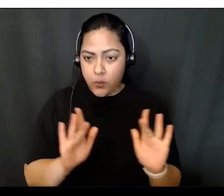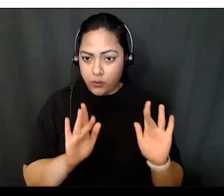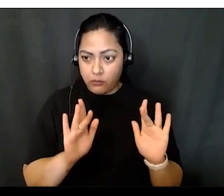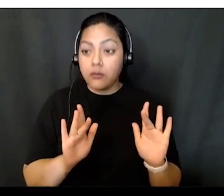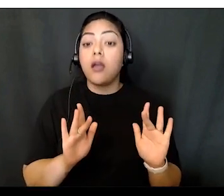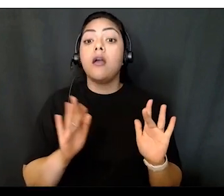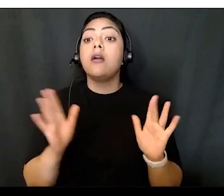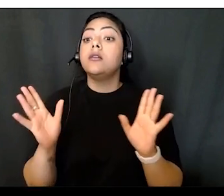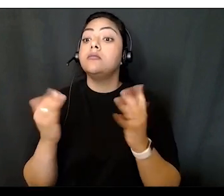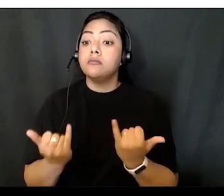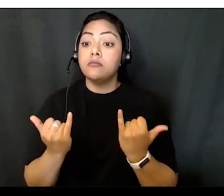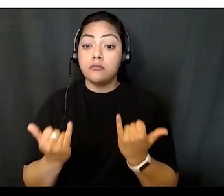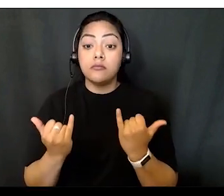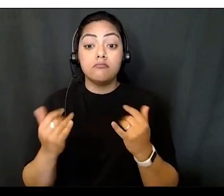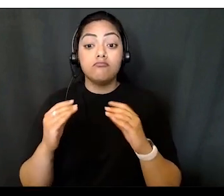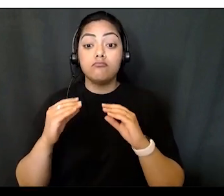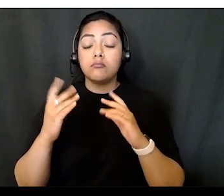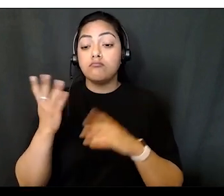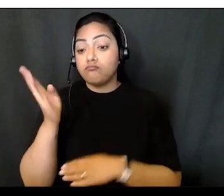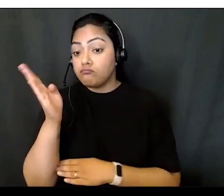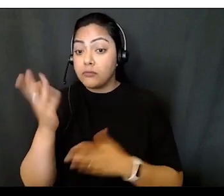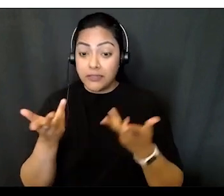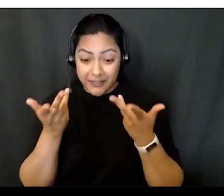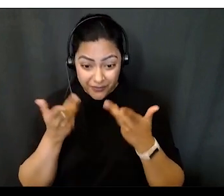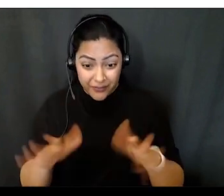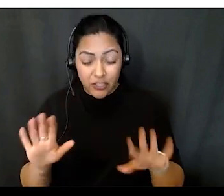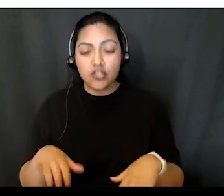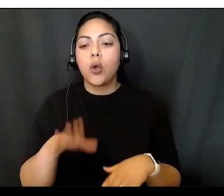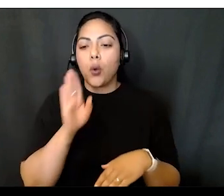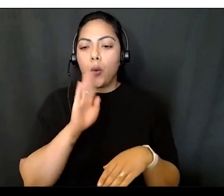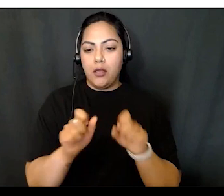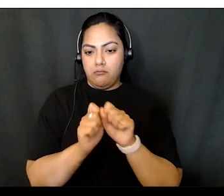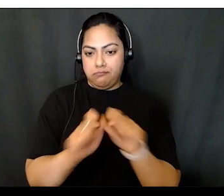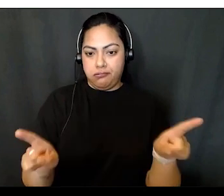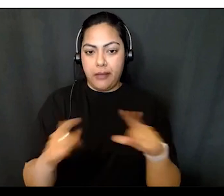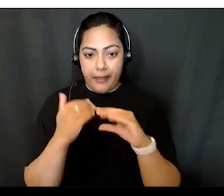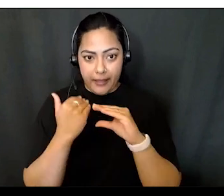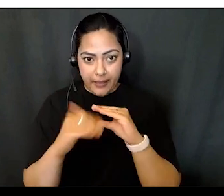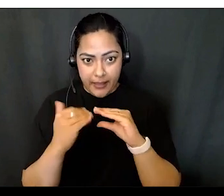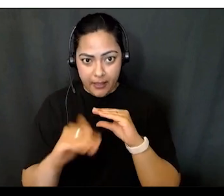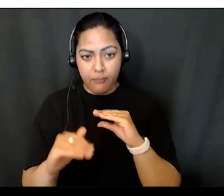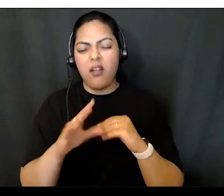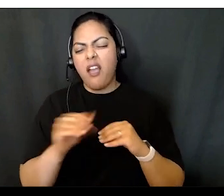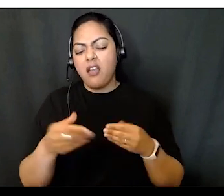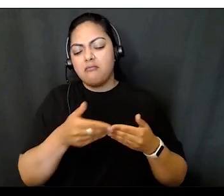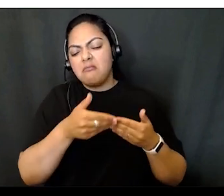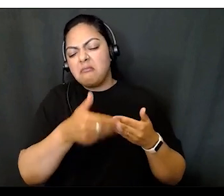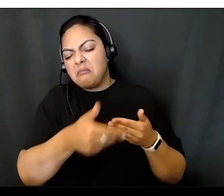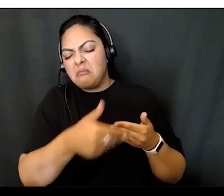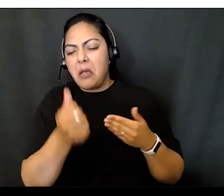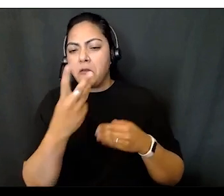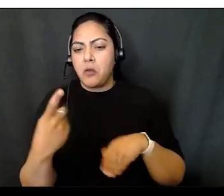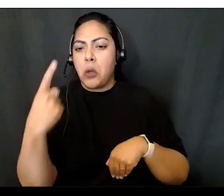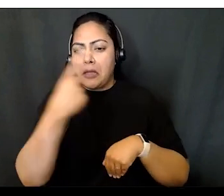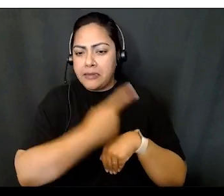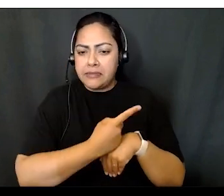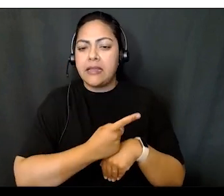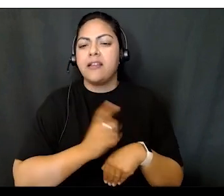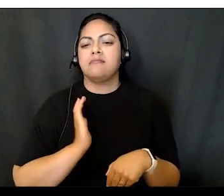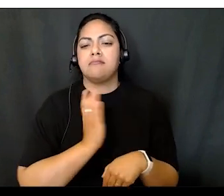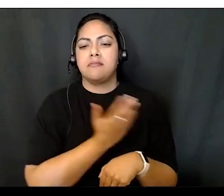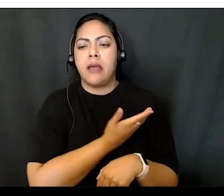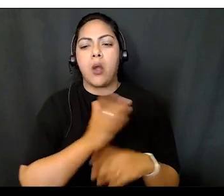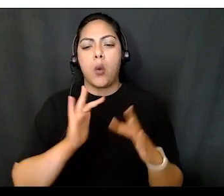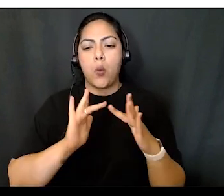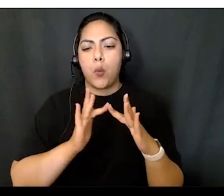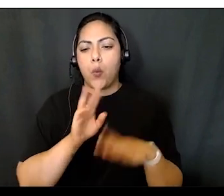via email and on HEC's website in the days following the session. This